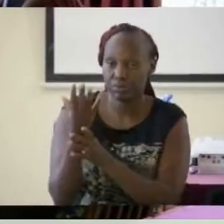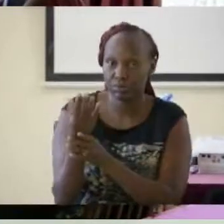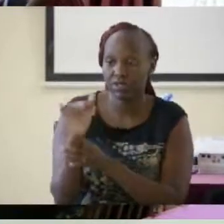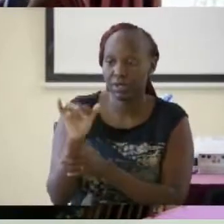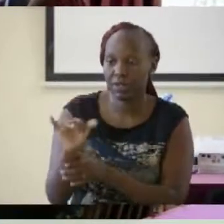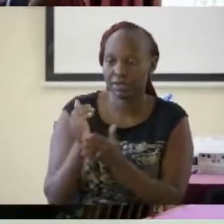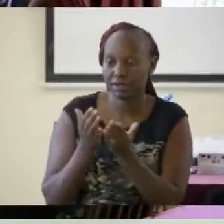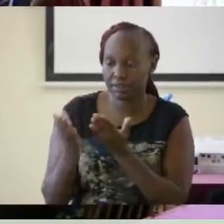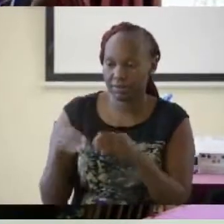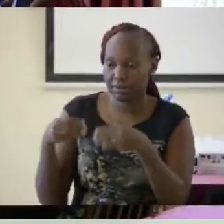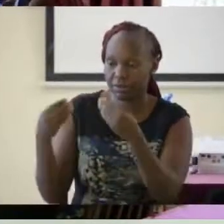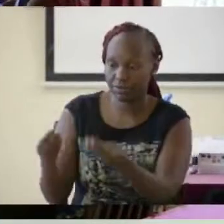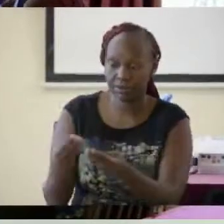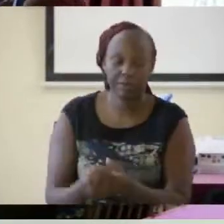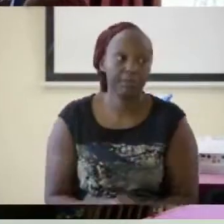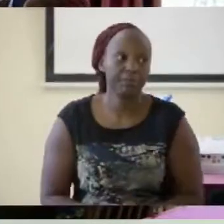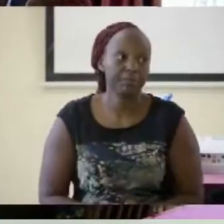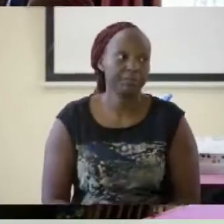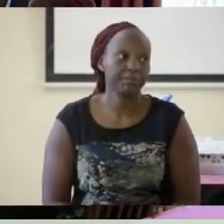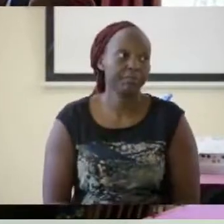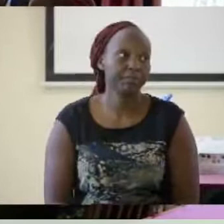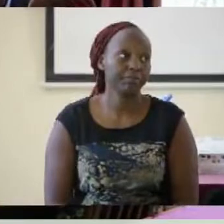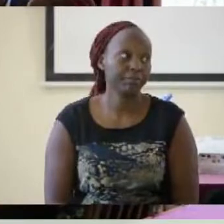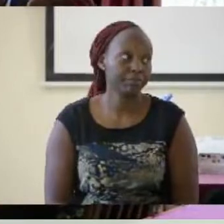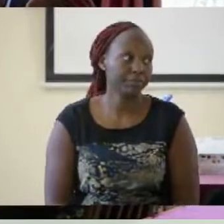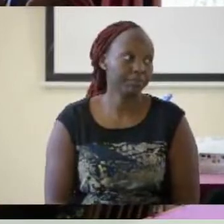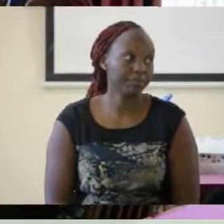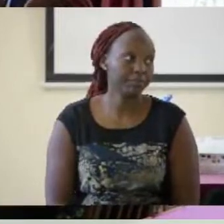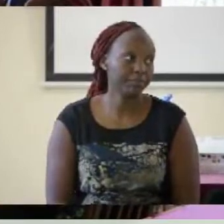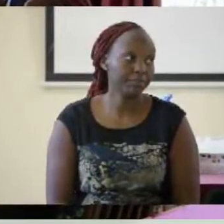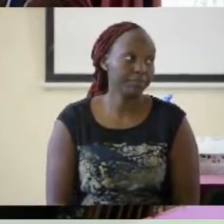that service provision.